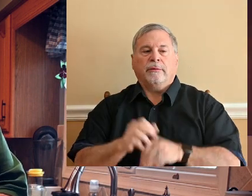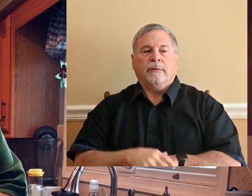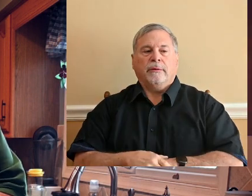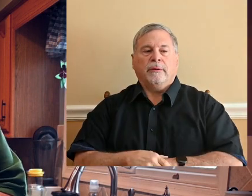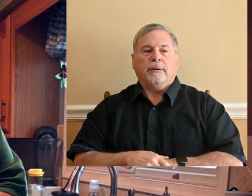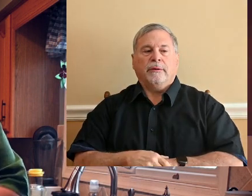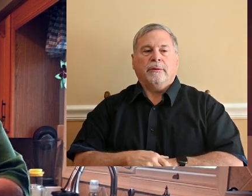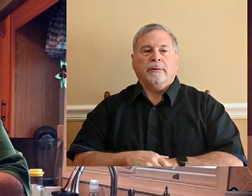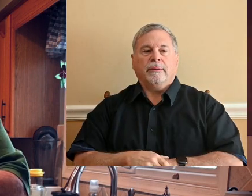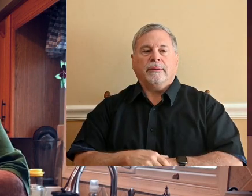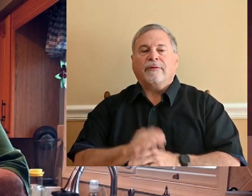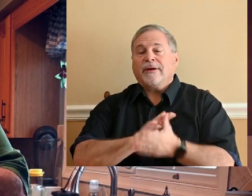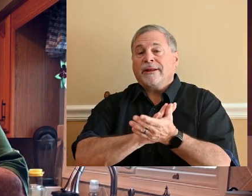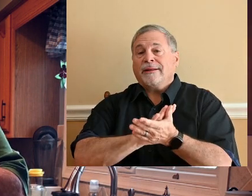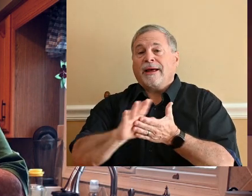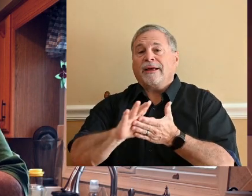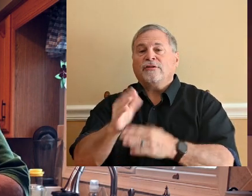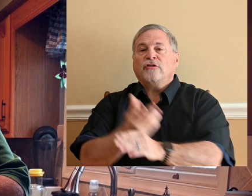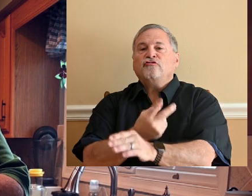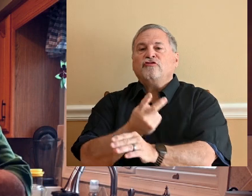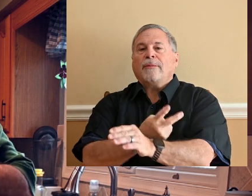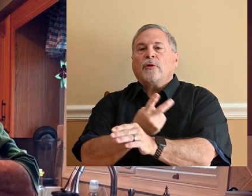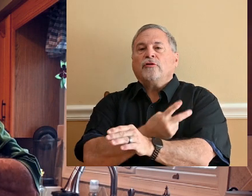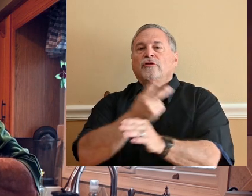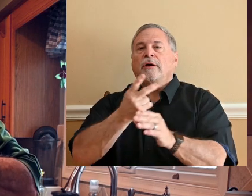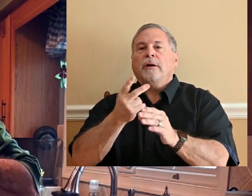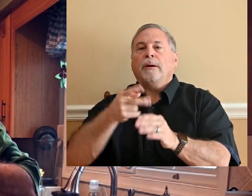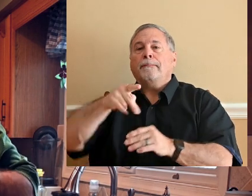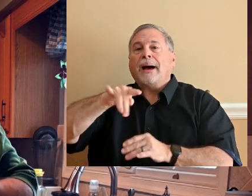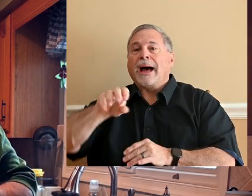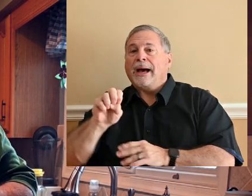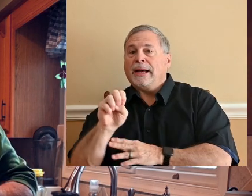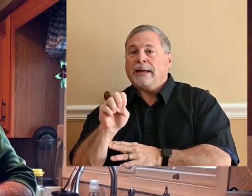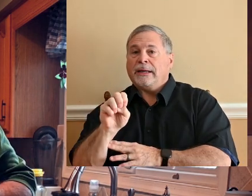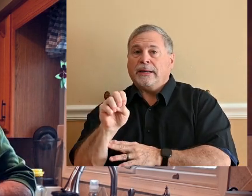with it. You're going to get a nice shepherd's pie.